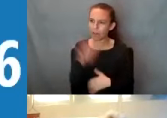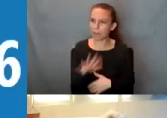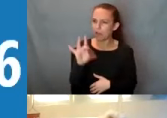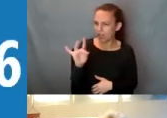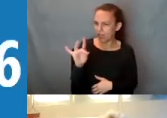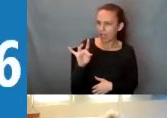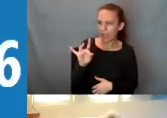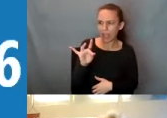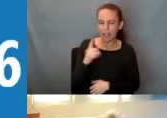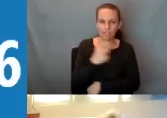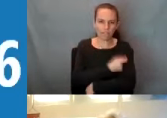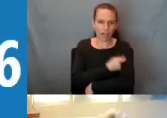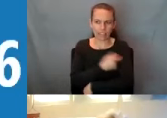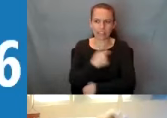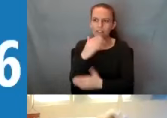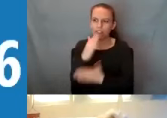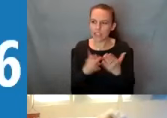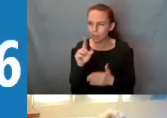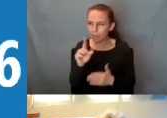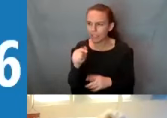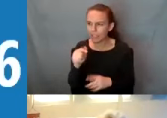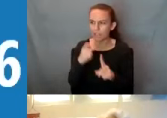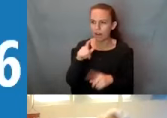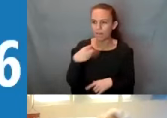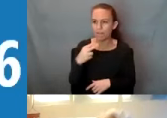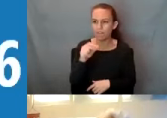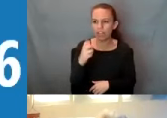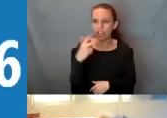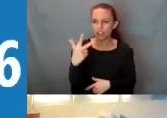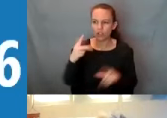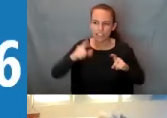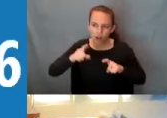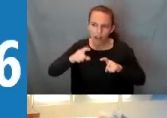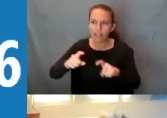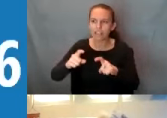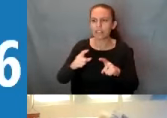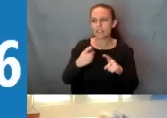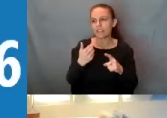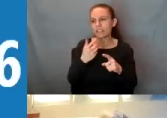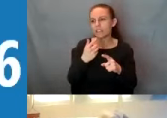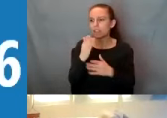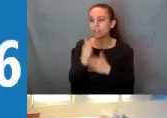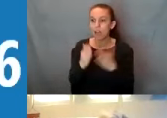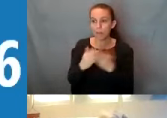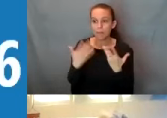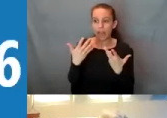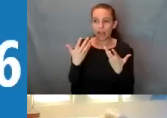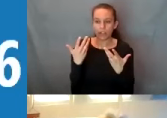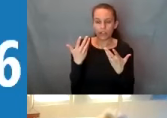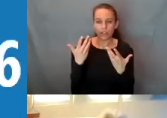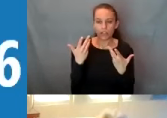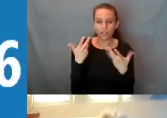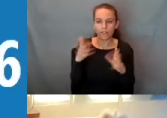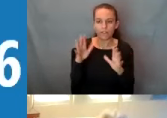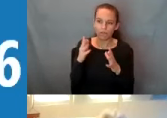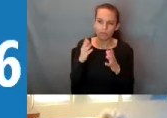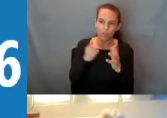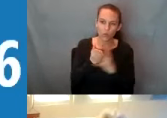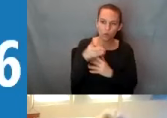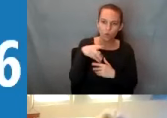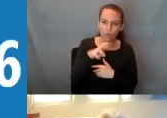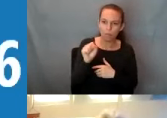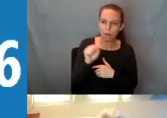phase 3 trials, either through publications or many through only press releases. We're still waiting for publications, and a few that have dropped out